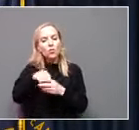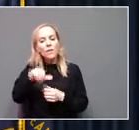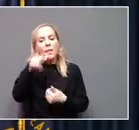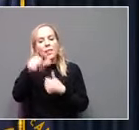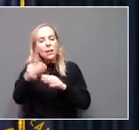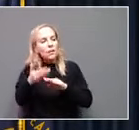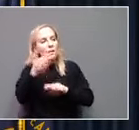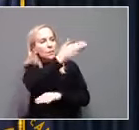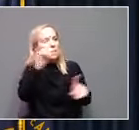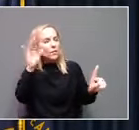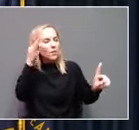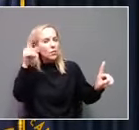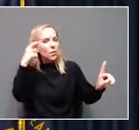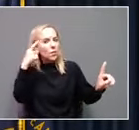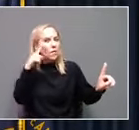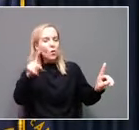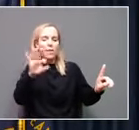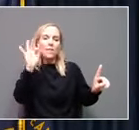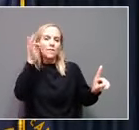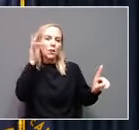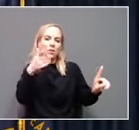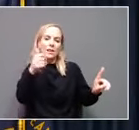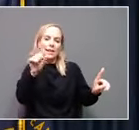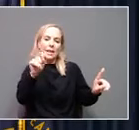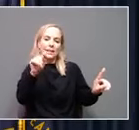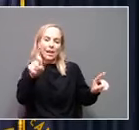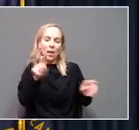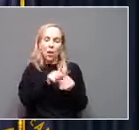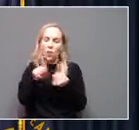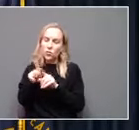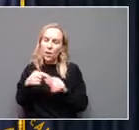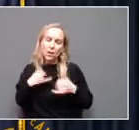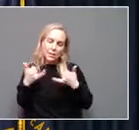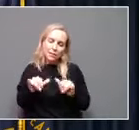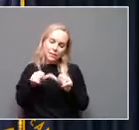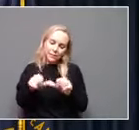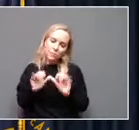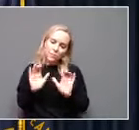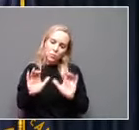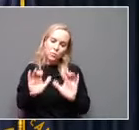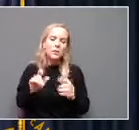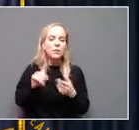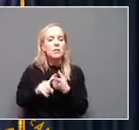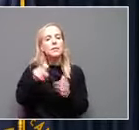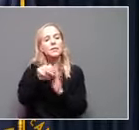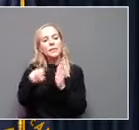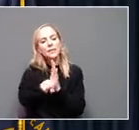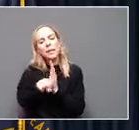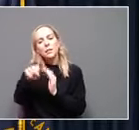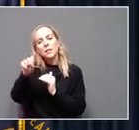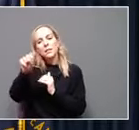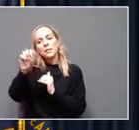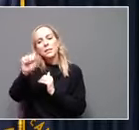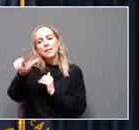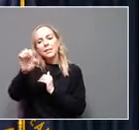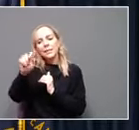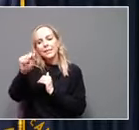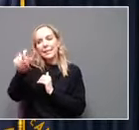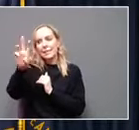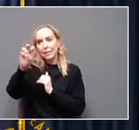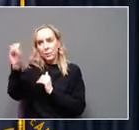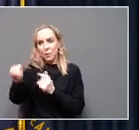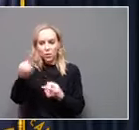and it continues to be my push to temporarily lower the state sales tax from 6% to 5% for the